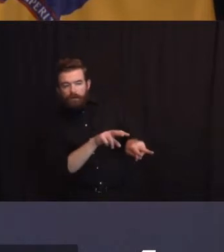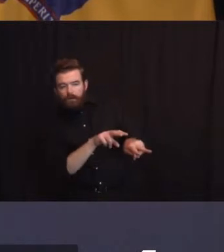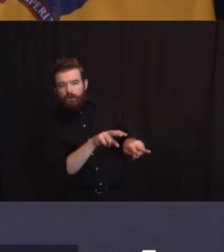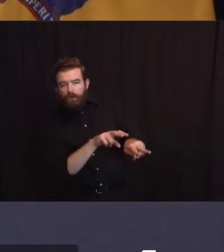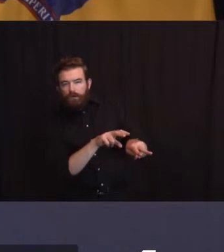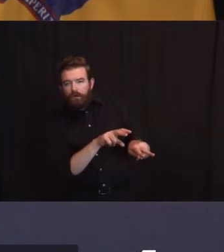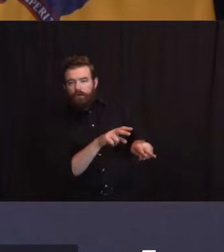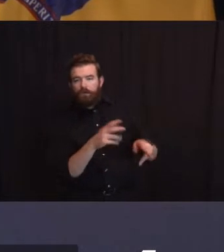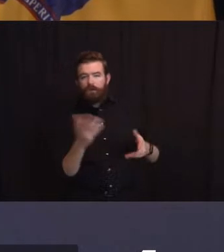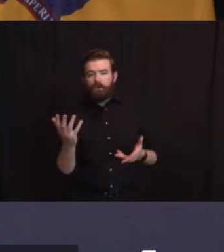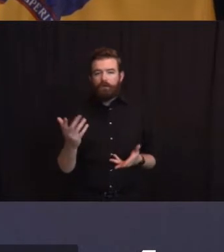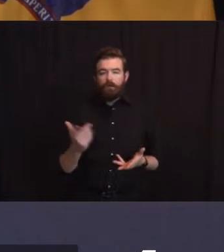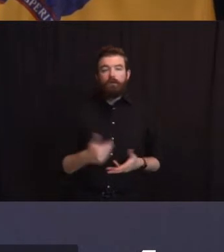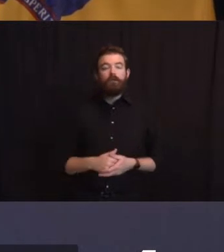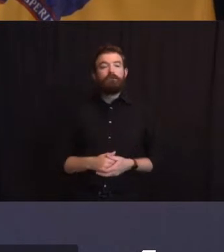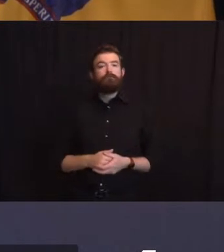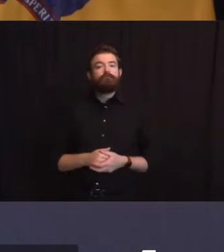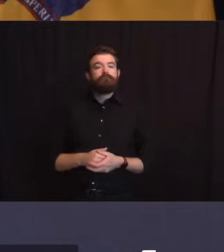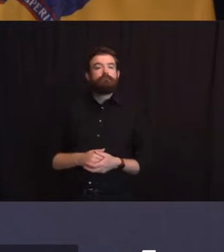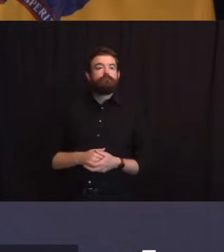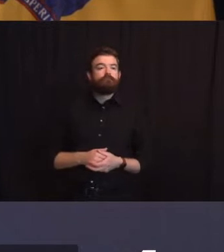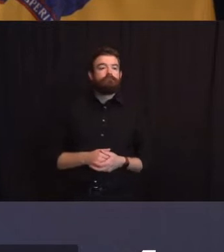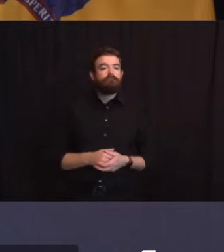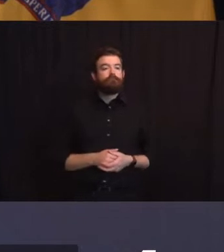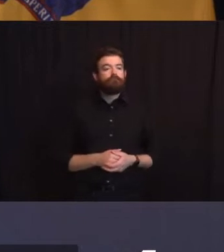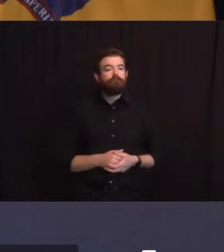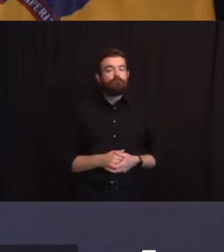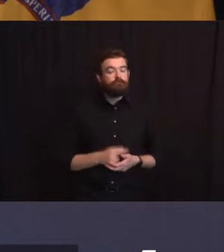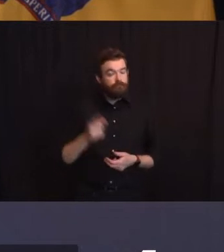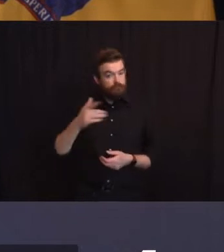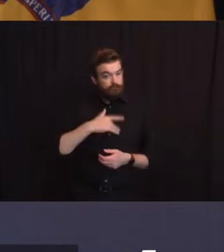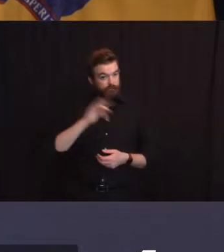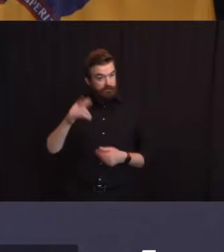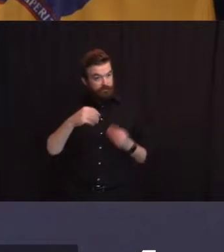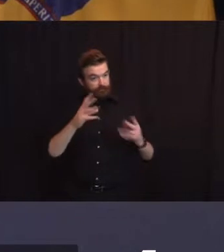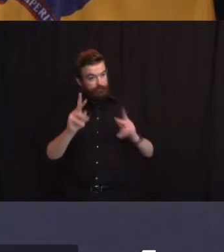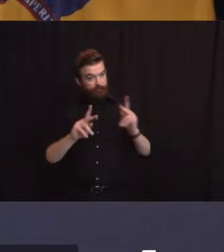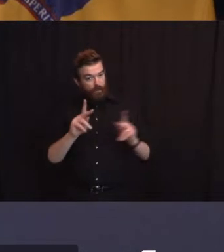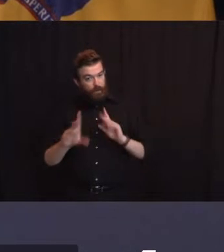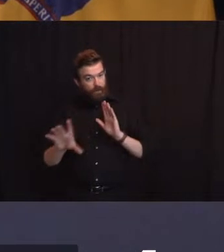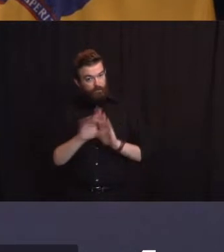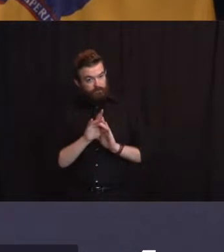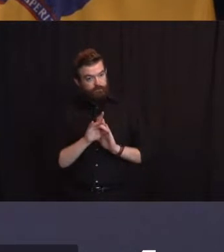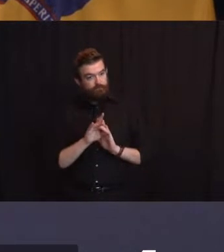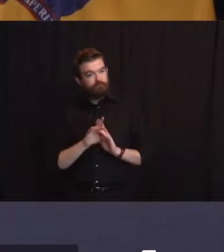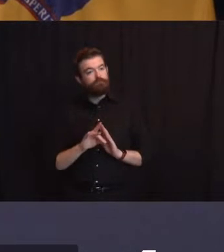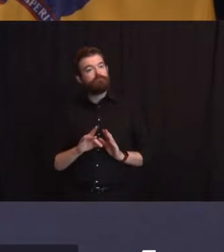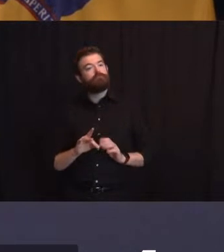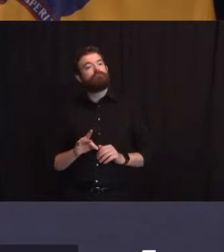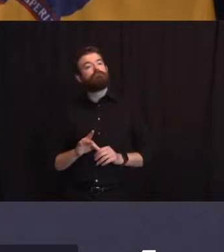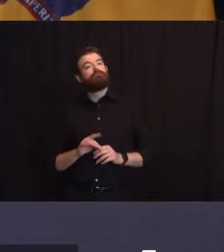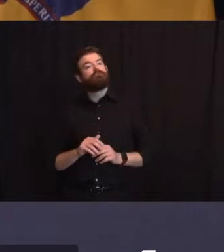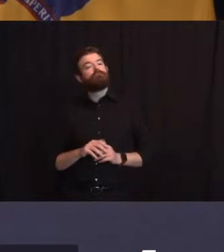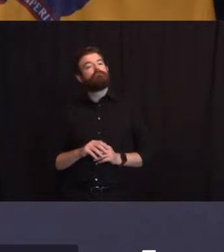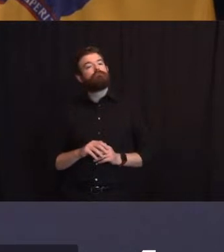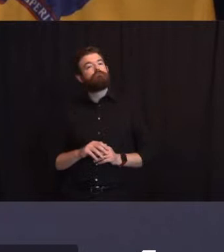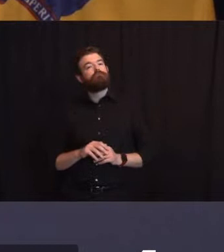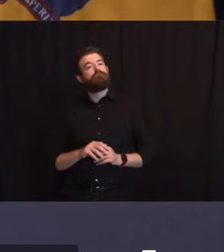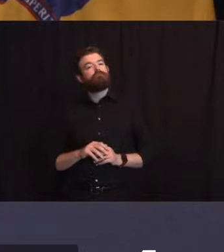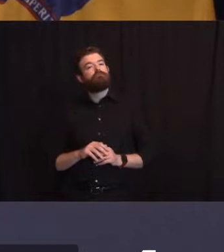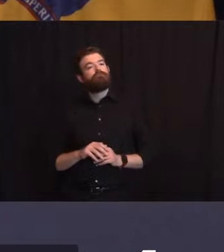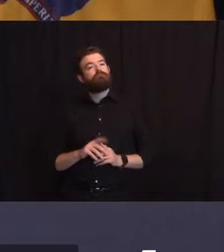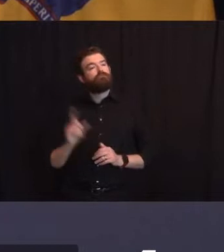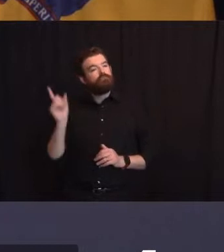point you are essentially giving people a choice, telling them either get vaccinated or I keep the mandates in place? Is that a form of coercion for